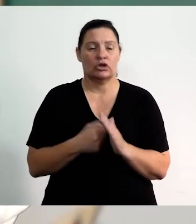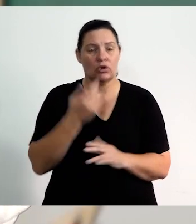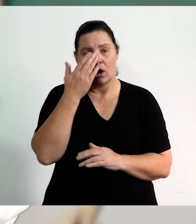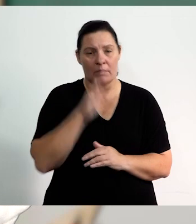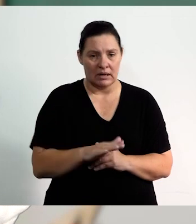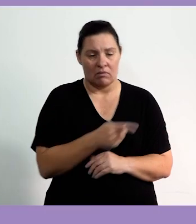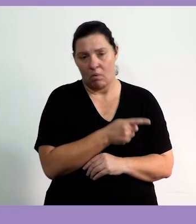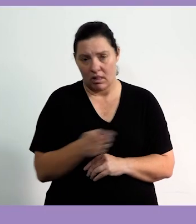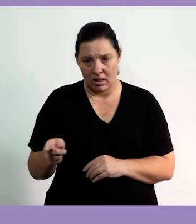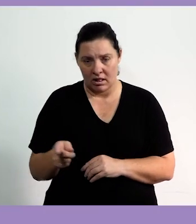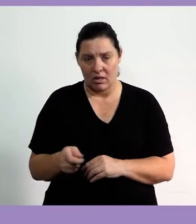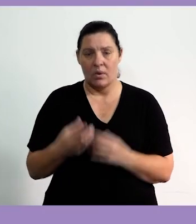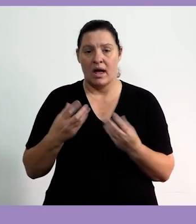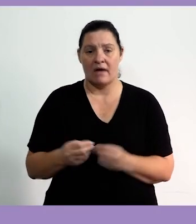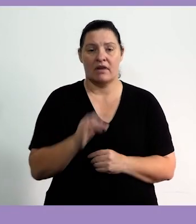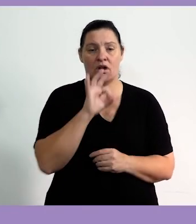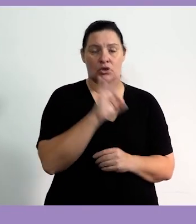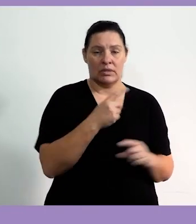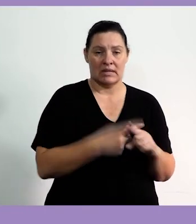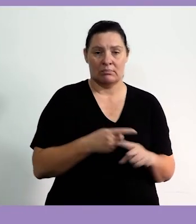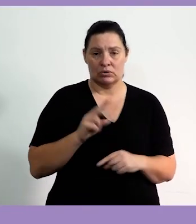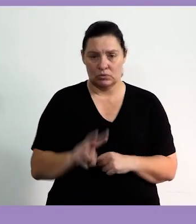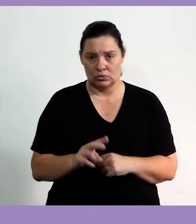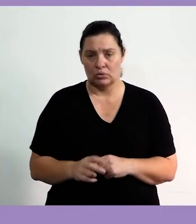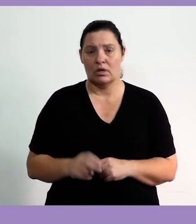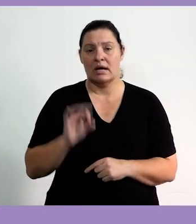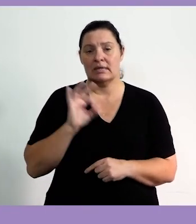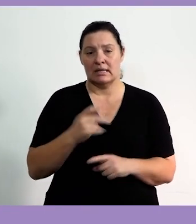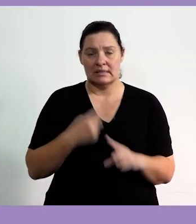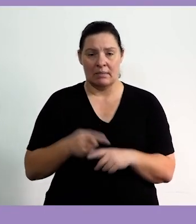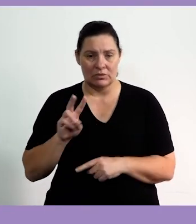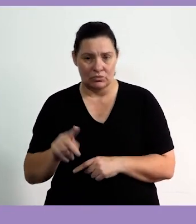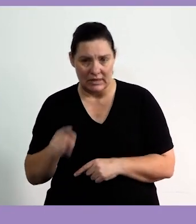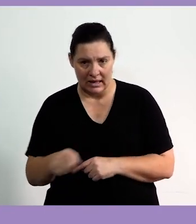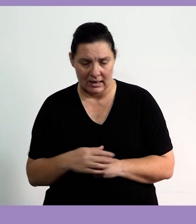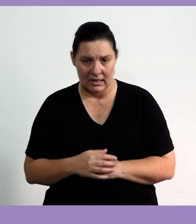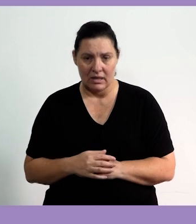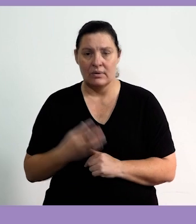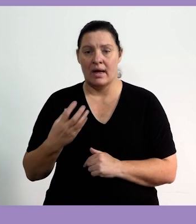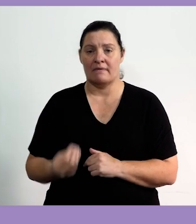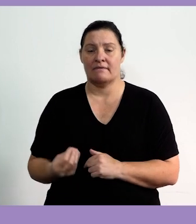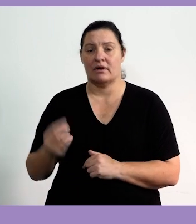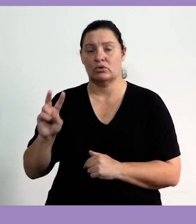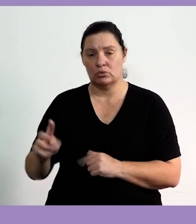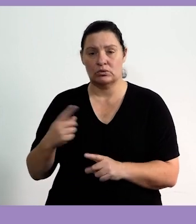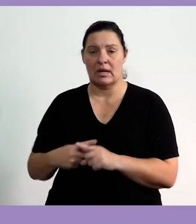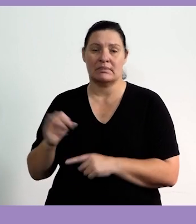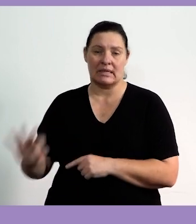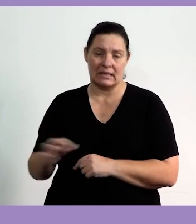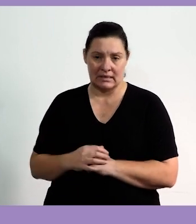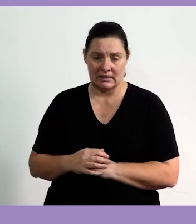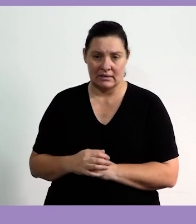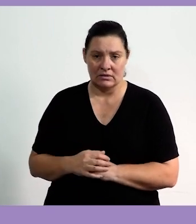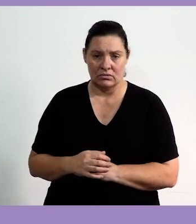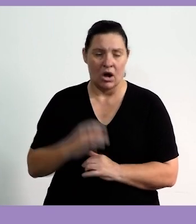So just to accommodate all of them, we have 3 multiplied by 2 there, we have 3 multiplied by 2 there, and there we have